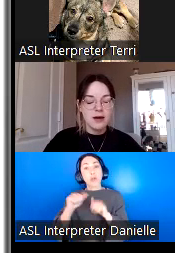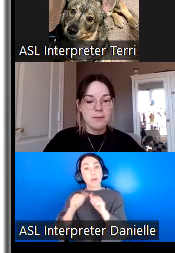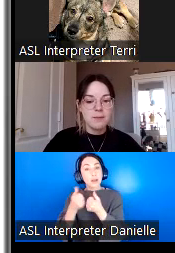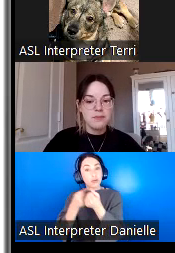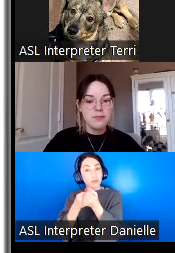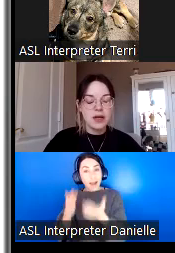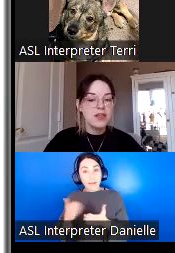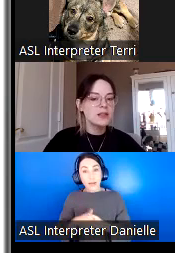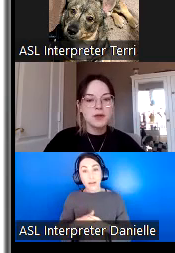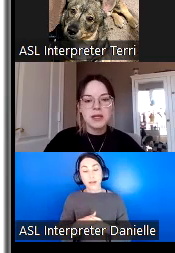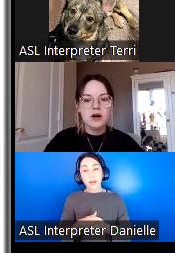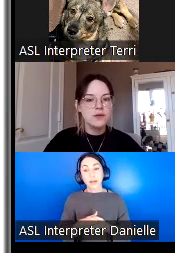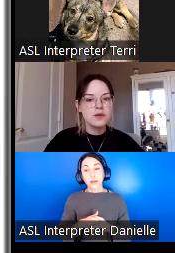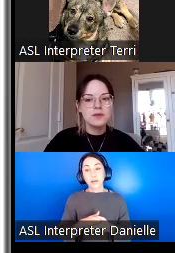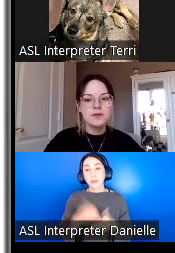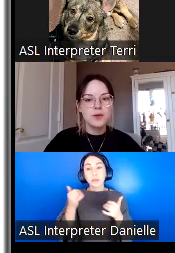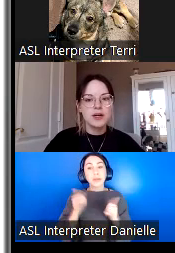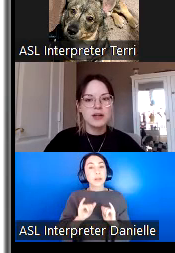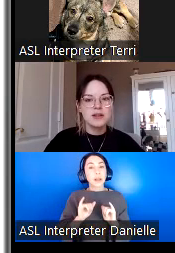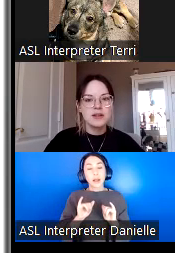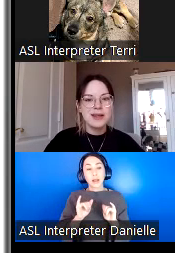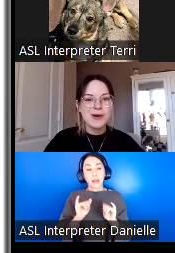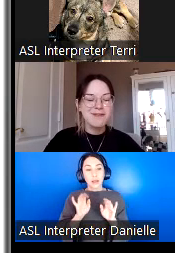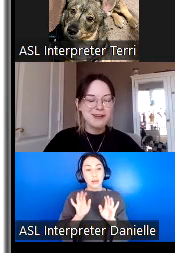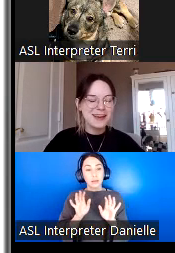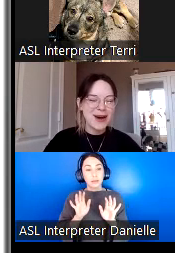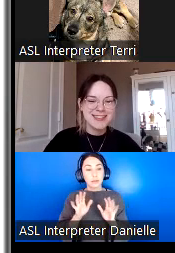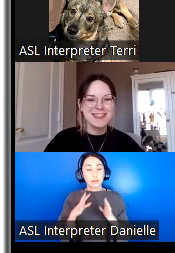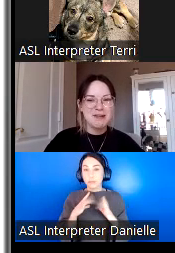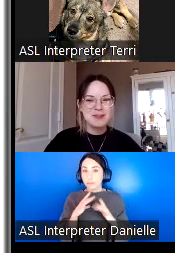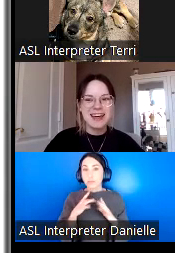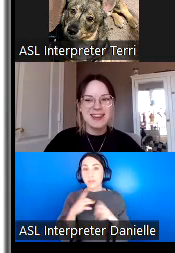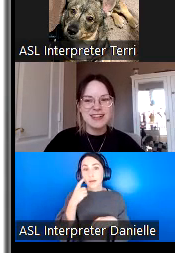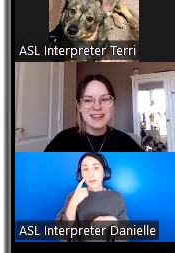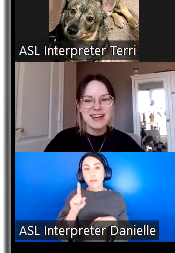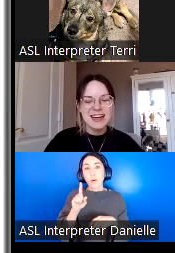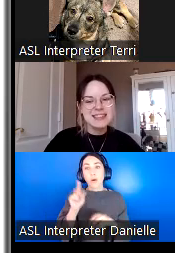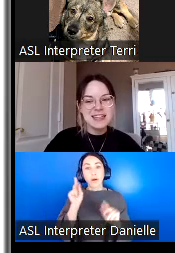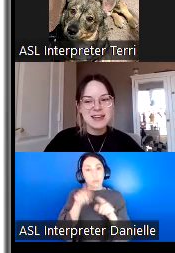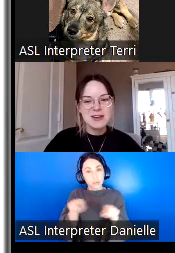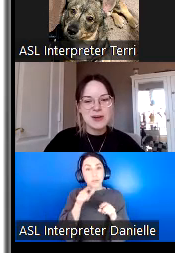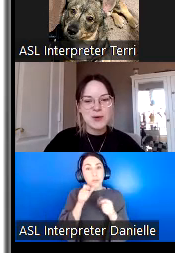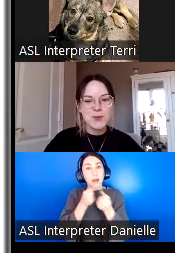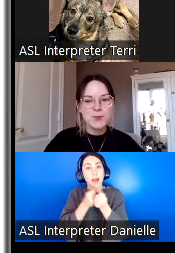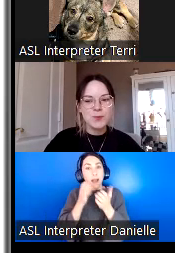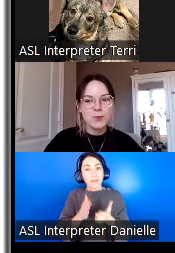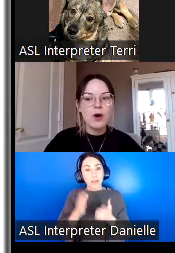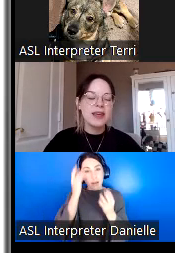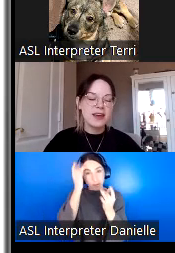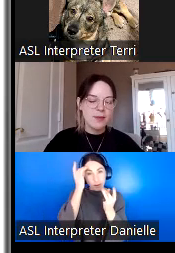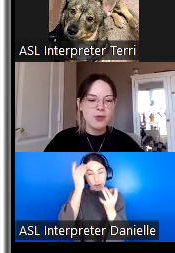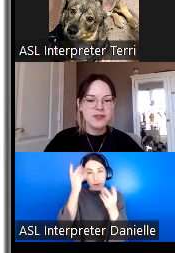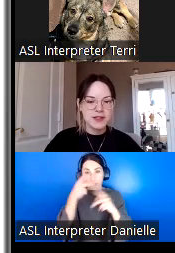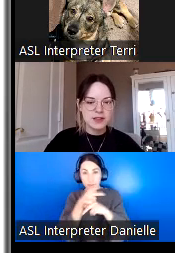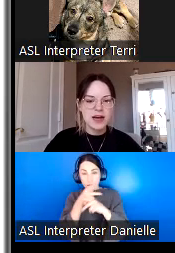agencies. But I think it's really helpful for, advocate minds to come together and see,